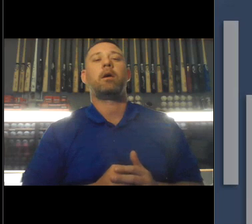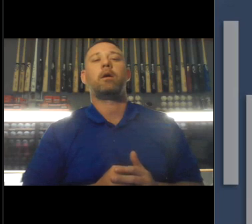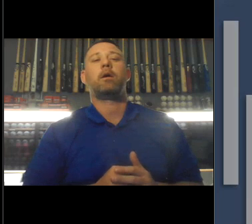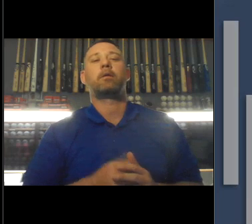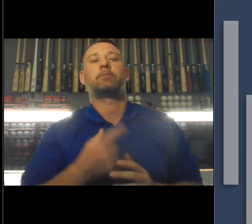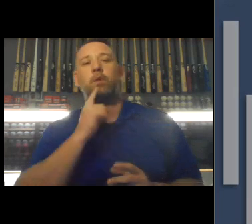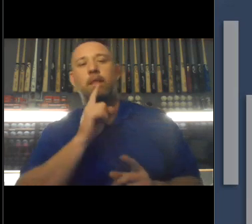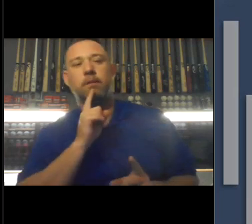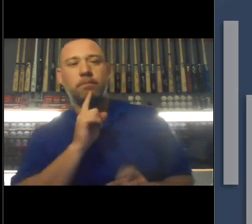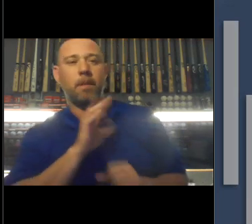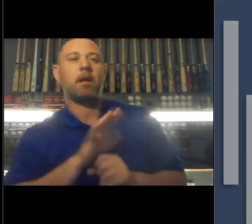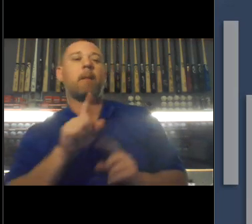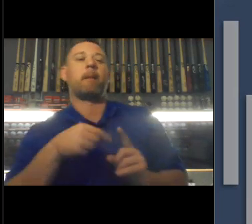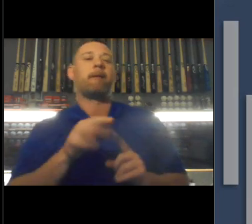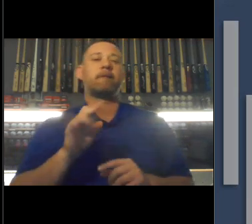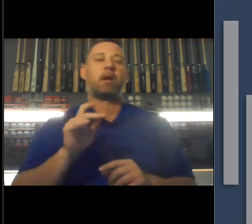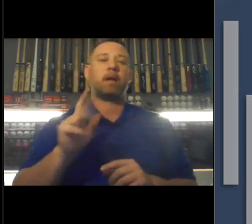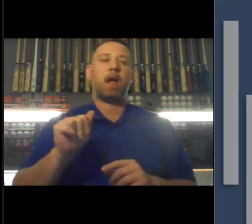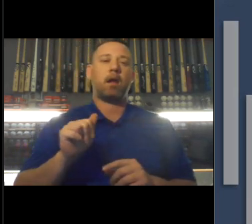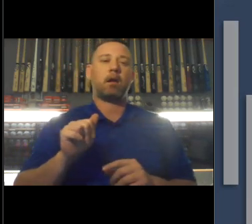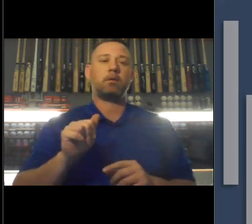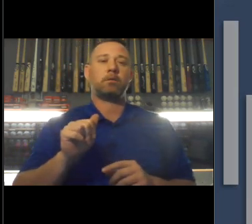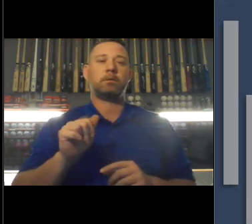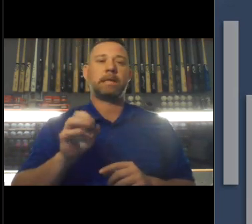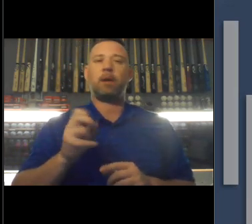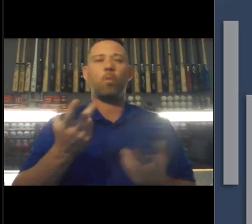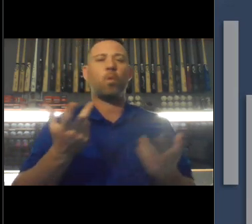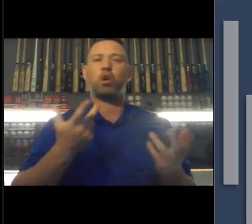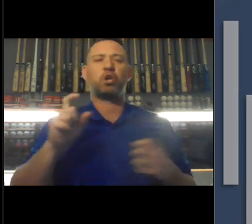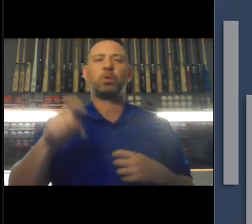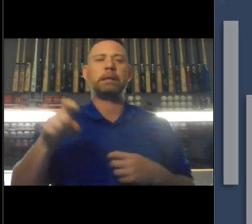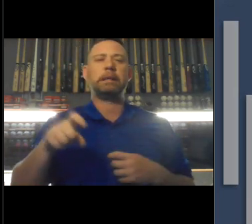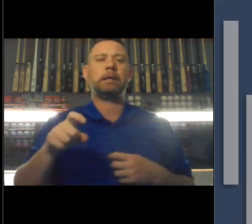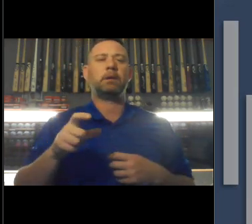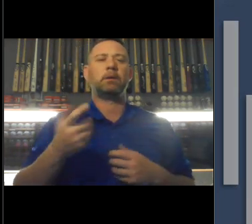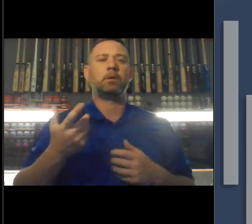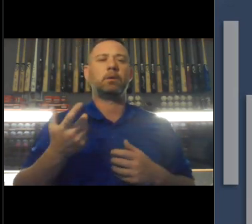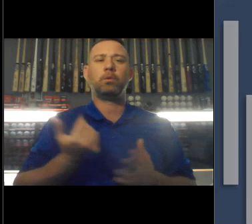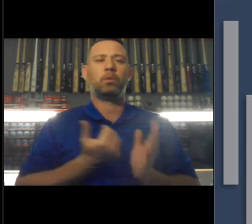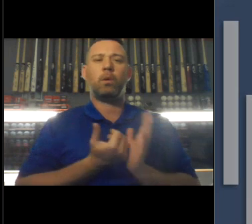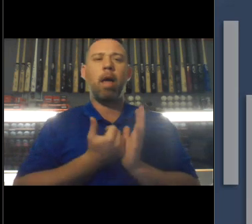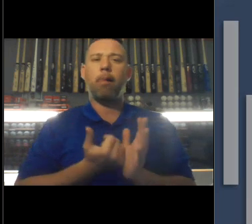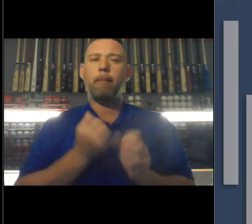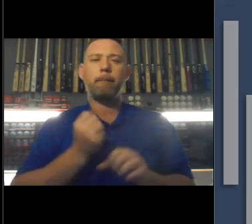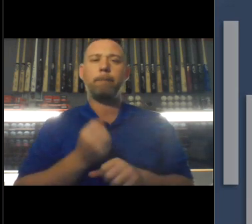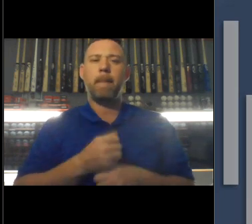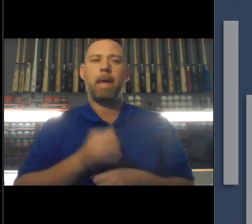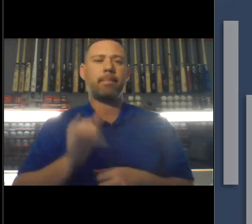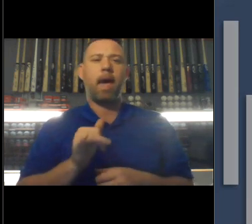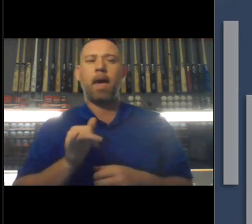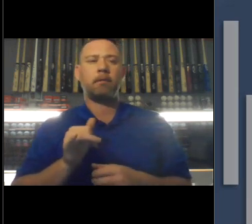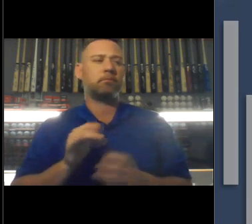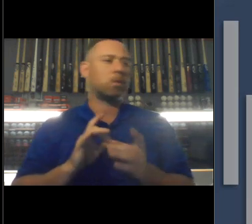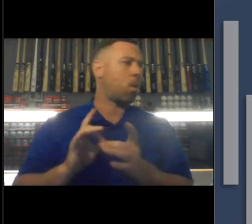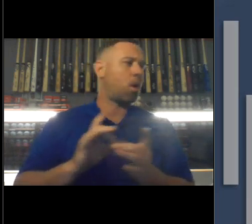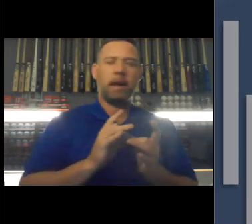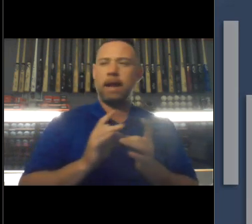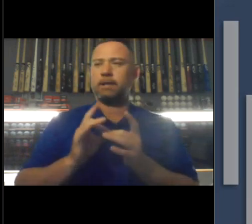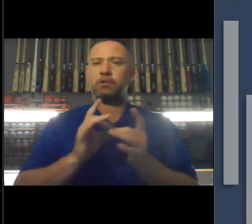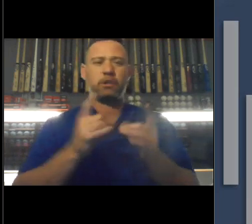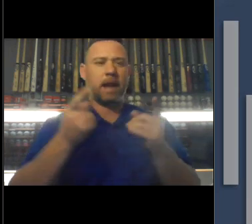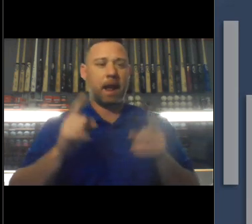about the Fontana site, and I was wondering what you need in order to help make that coordination happen. How are there things